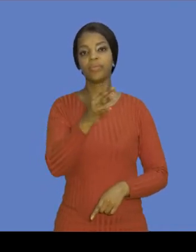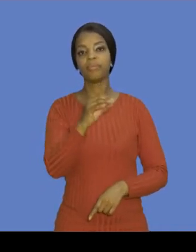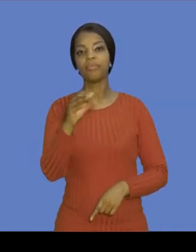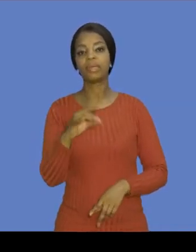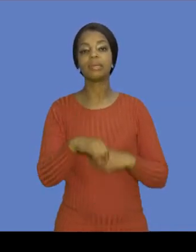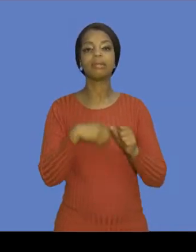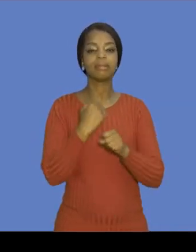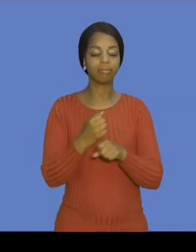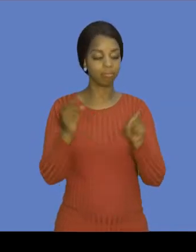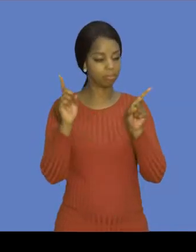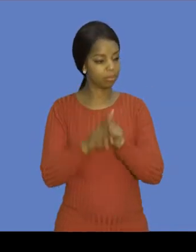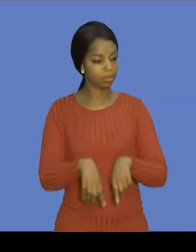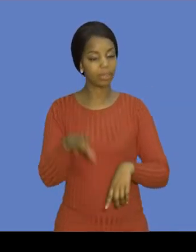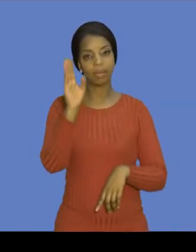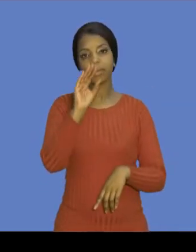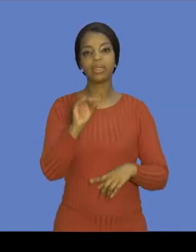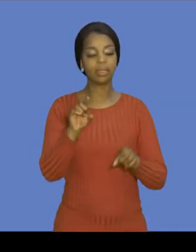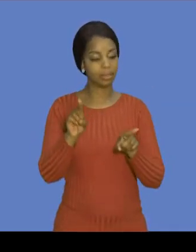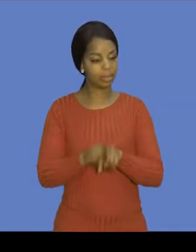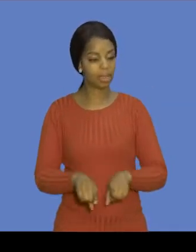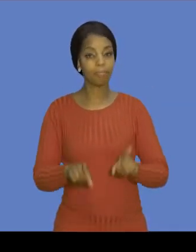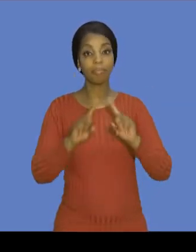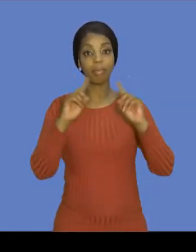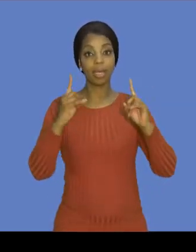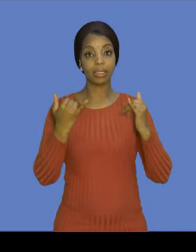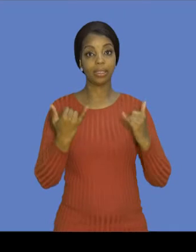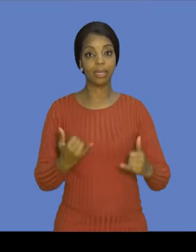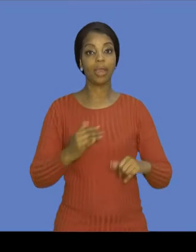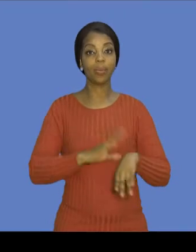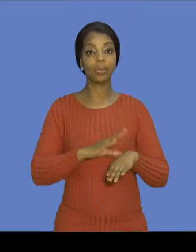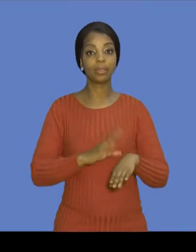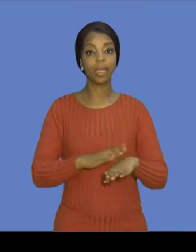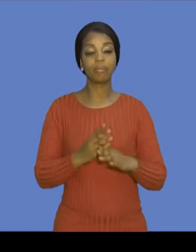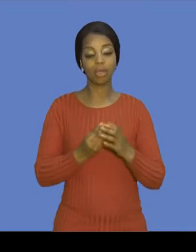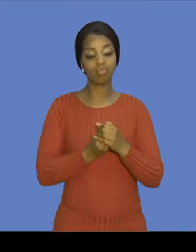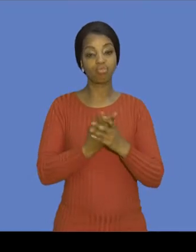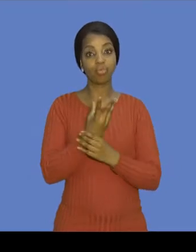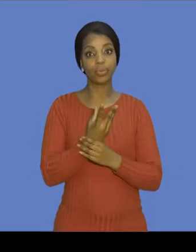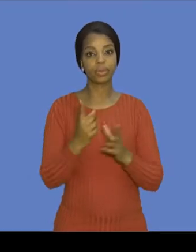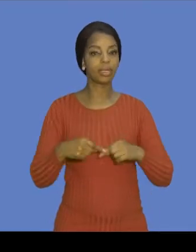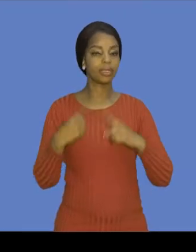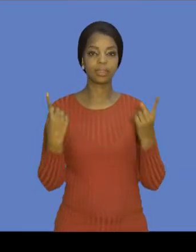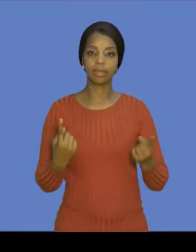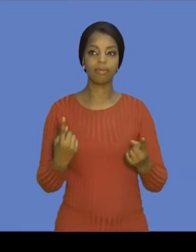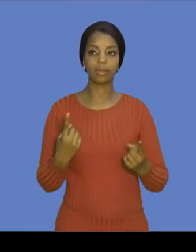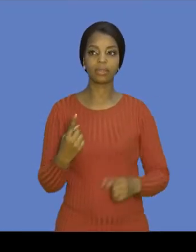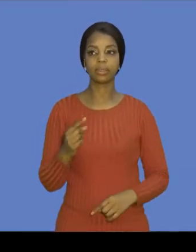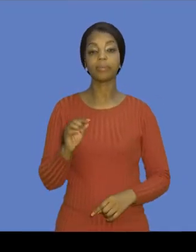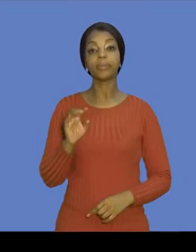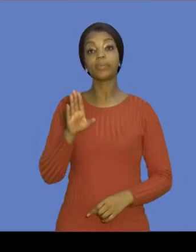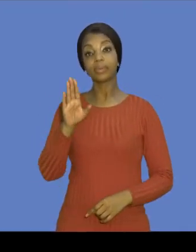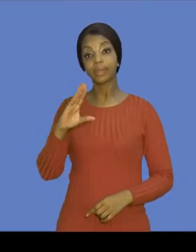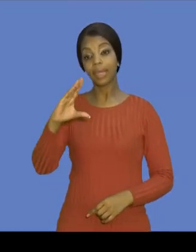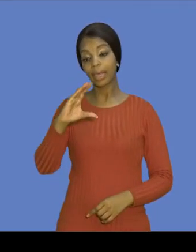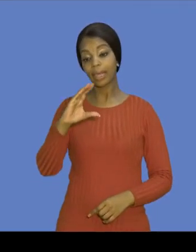interest rate. But it was now a different growth that we're looking at. Busi's growth was simple